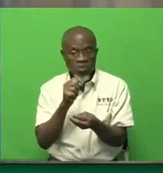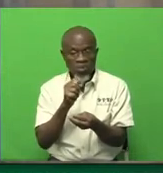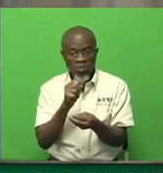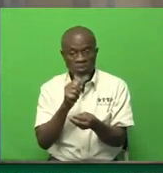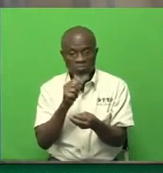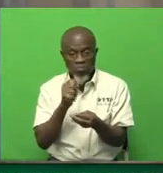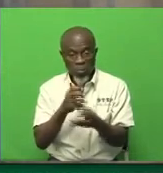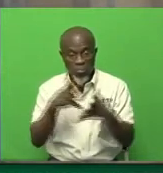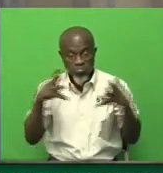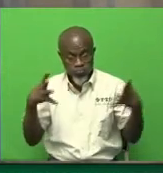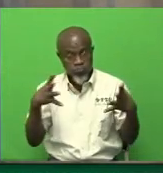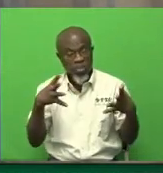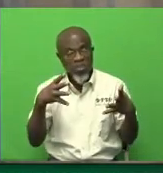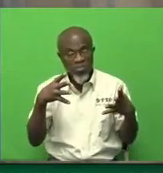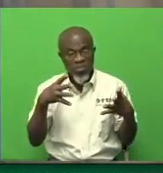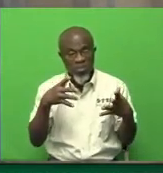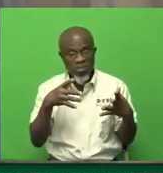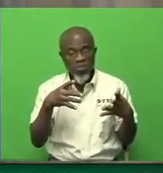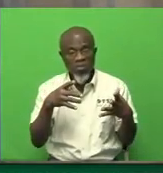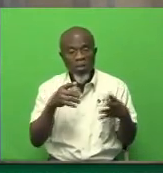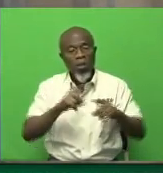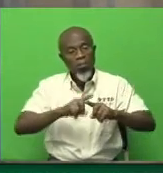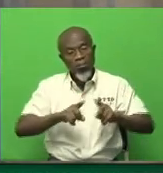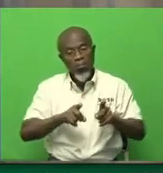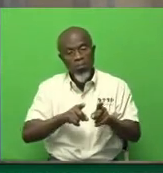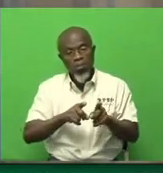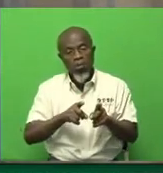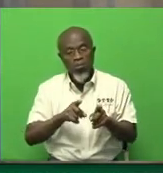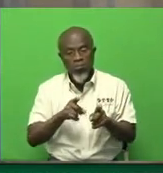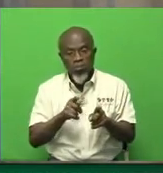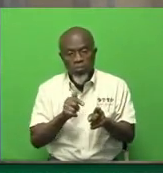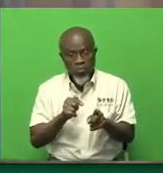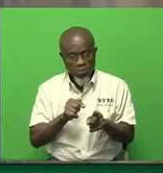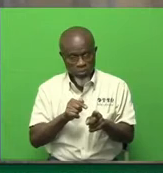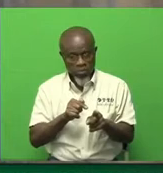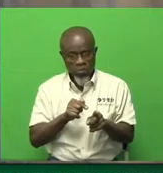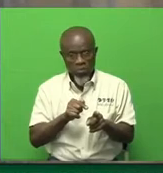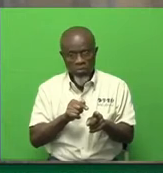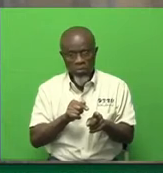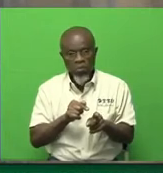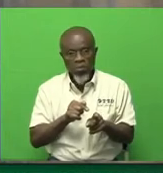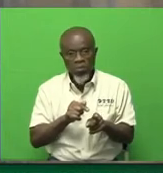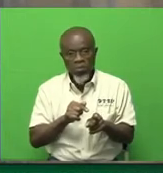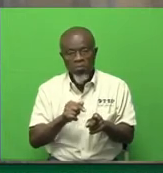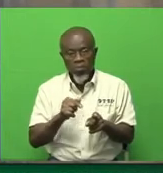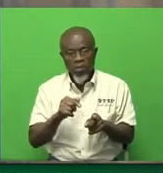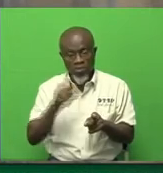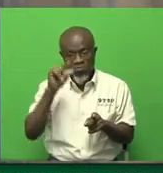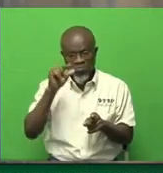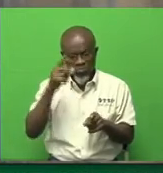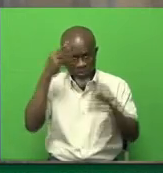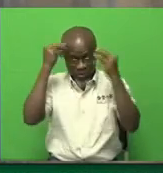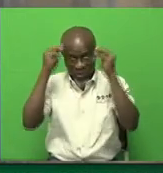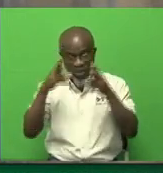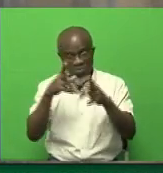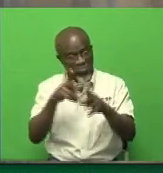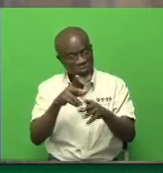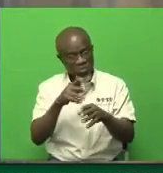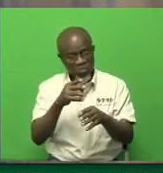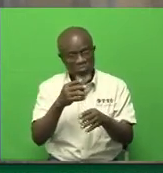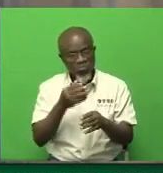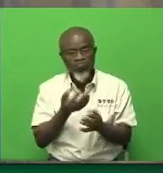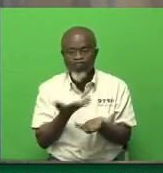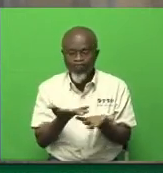if it got the impression the minister would have preferred to keep the money not paid about refunds at their expense